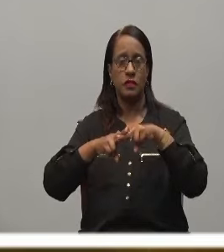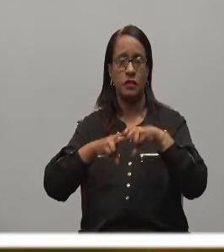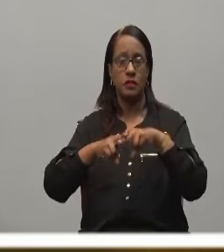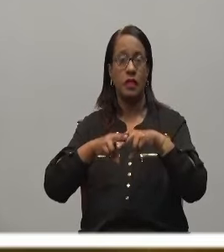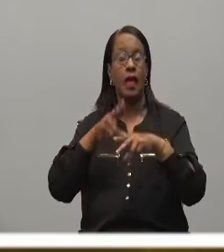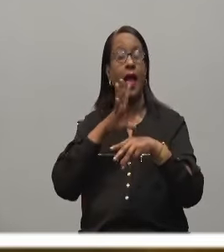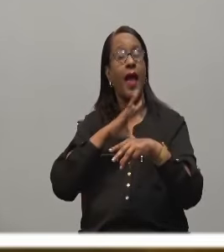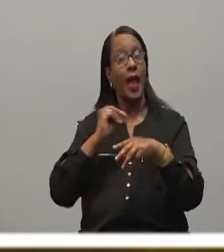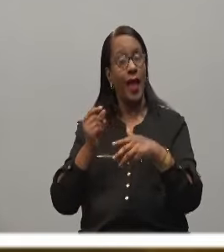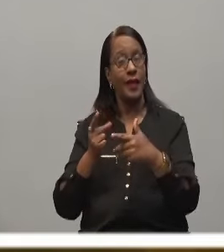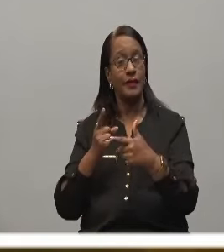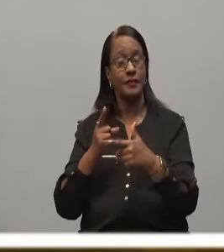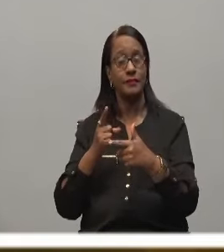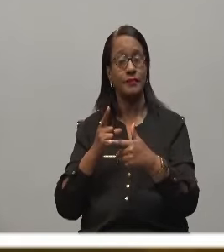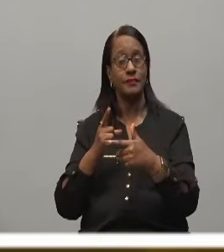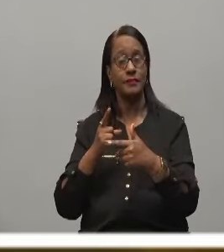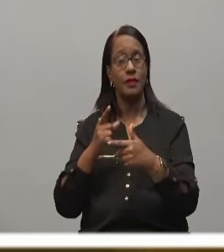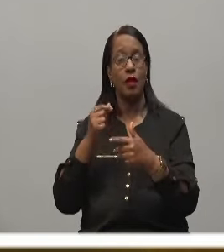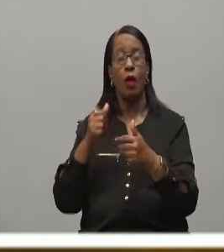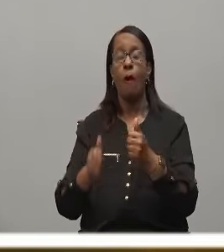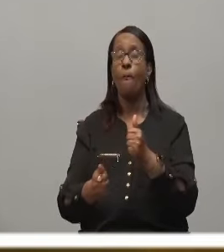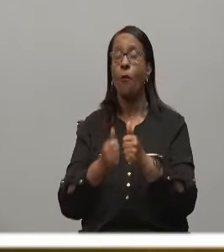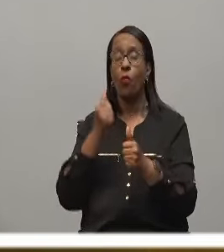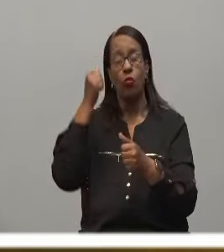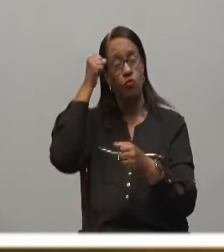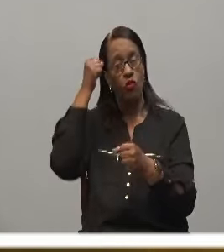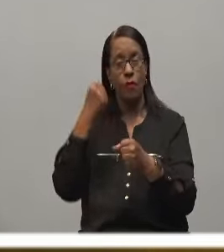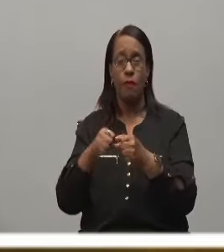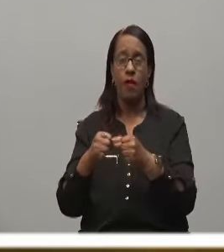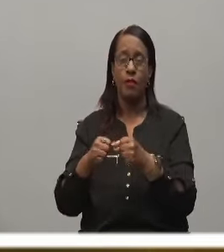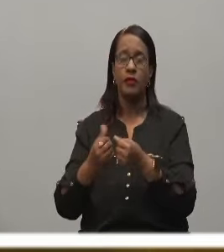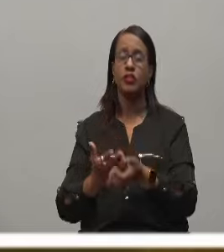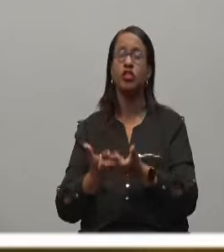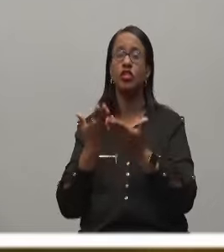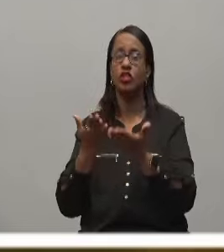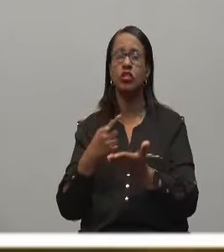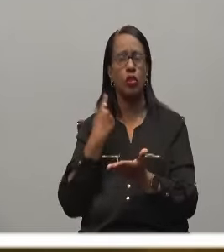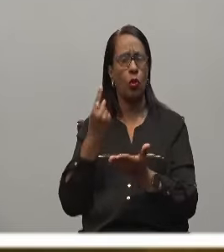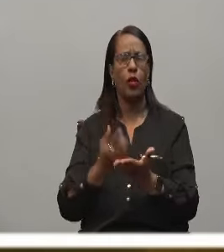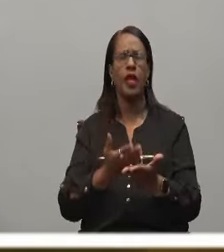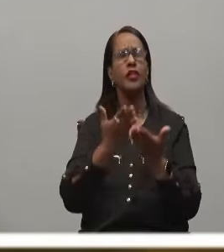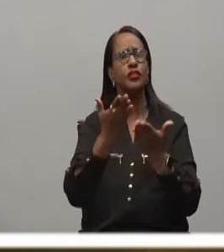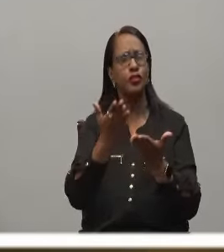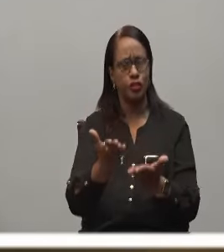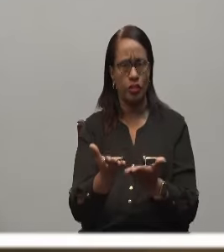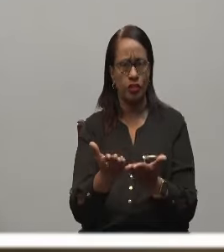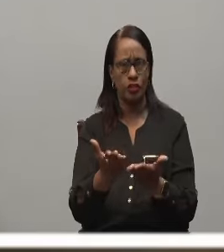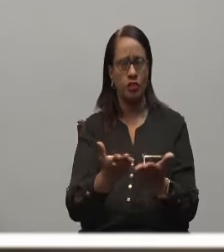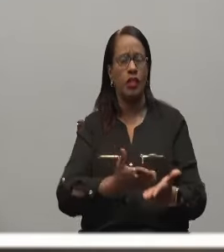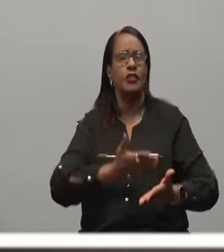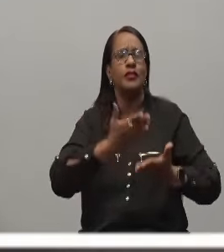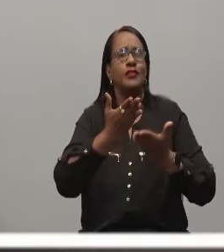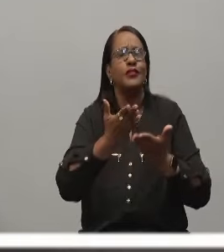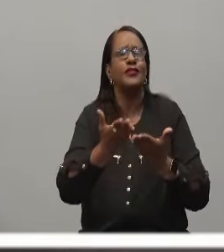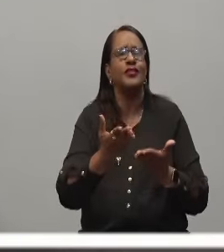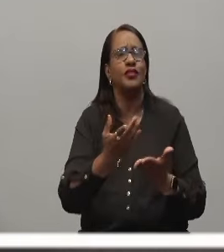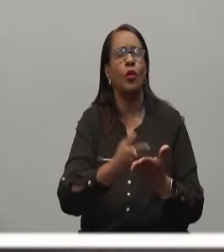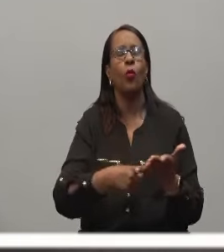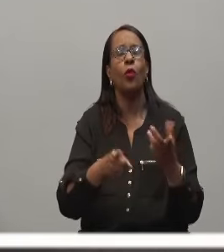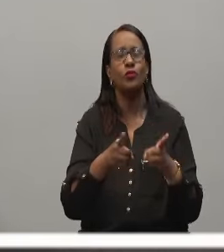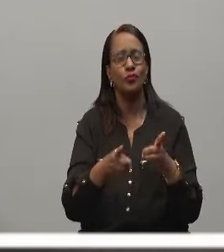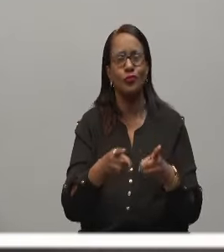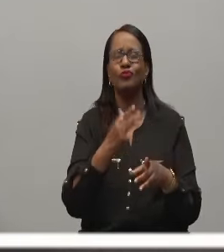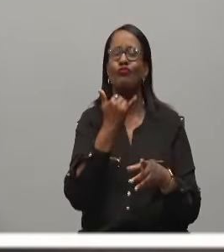only a suggestion. That's all it is. Then Mark goes on, after John had been arrested, Jesus went